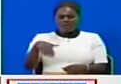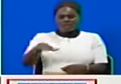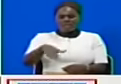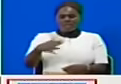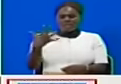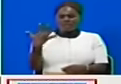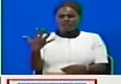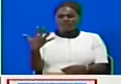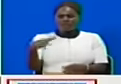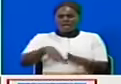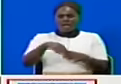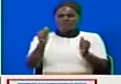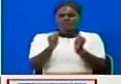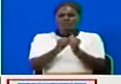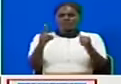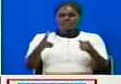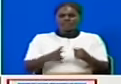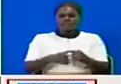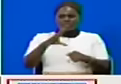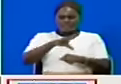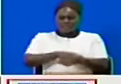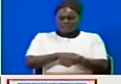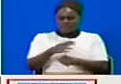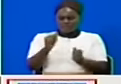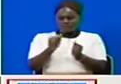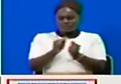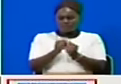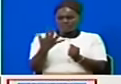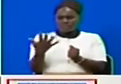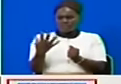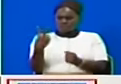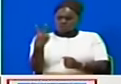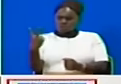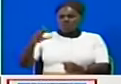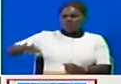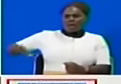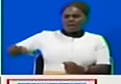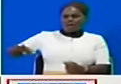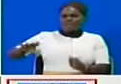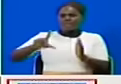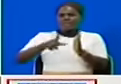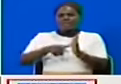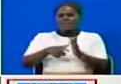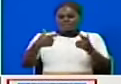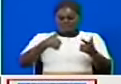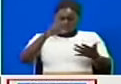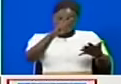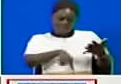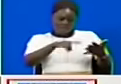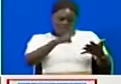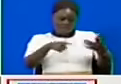constituencies so far out of the 17 constituencies in the county. And with these two then, Linda, you'll just allow me to read the